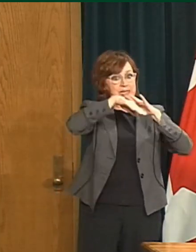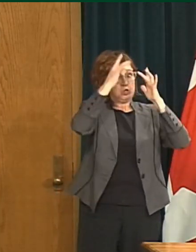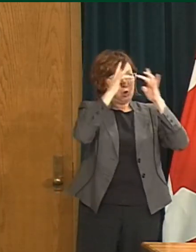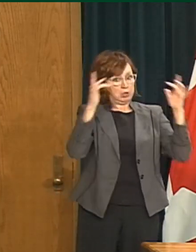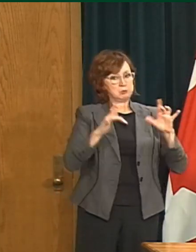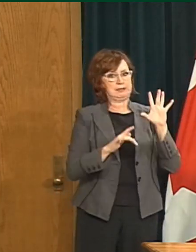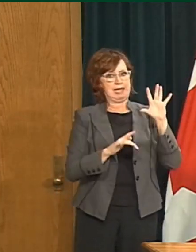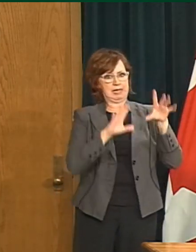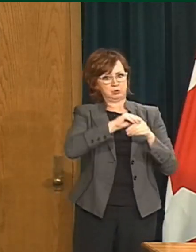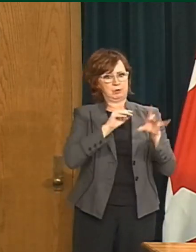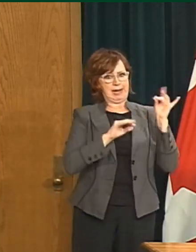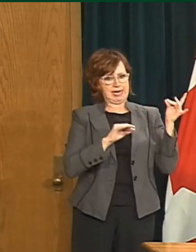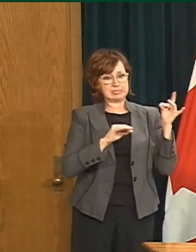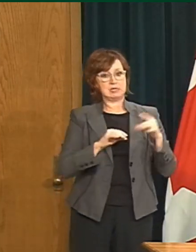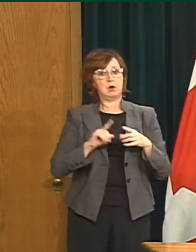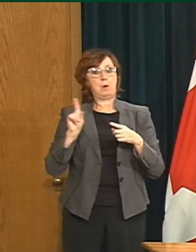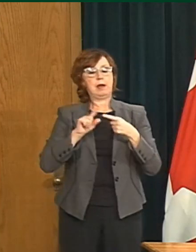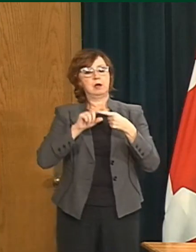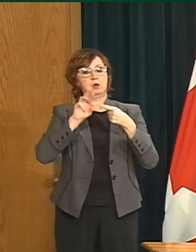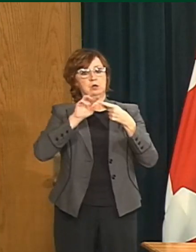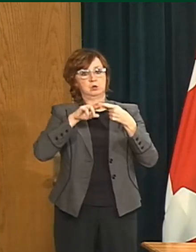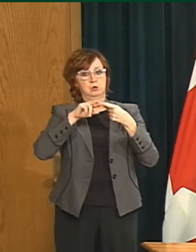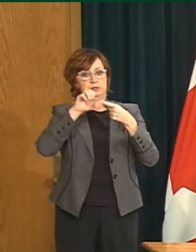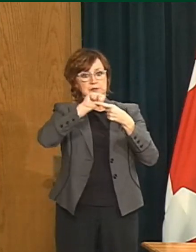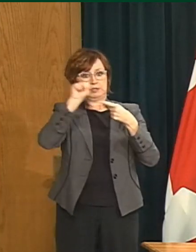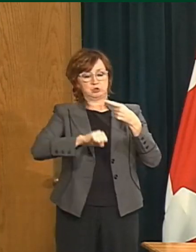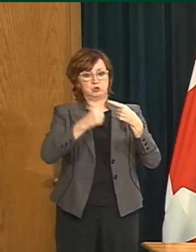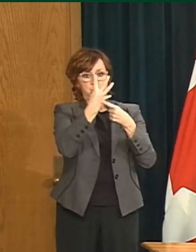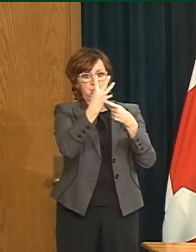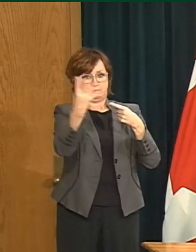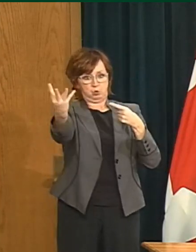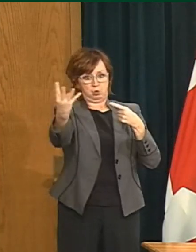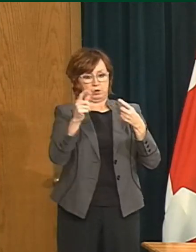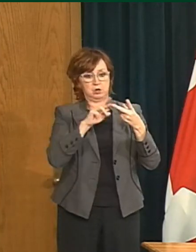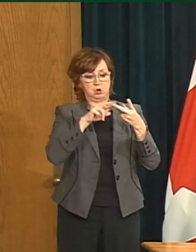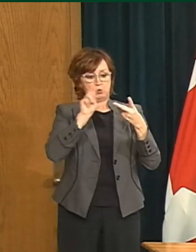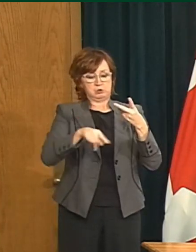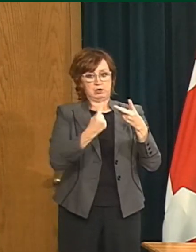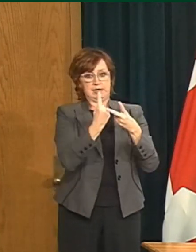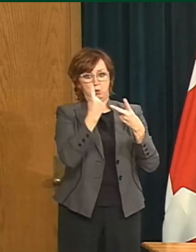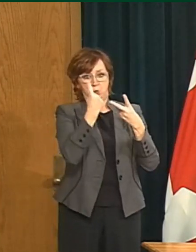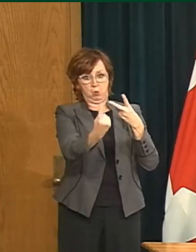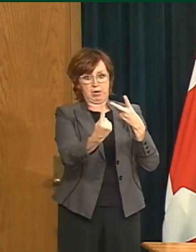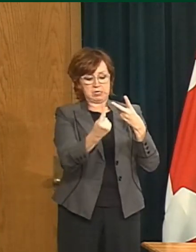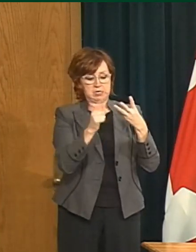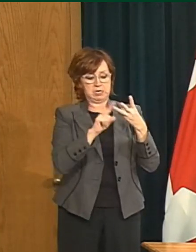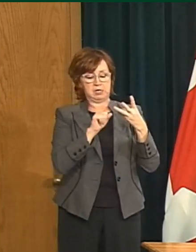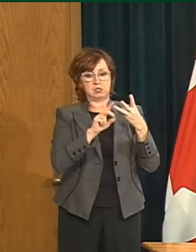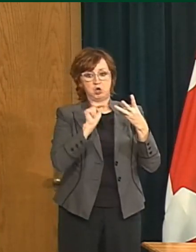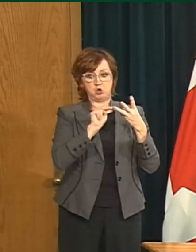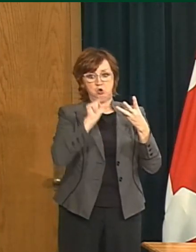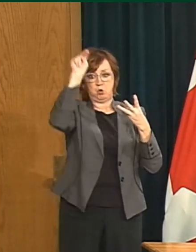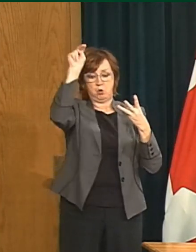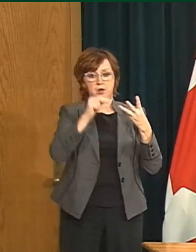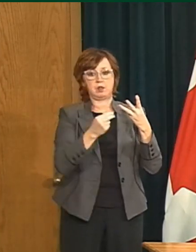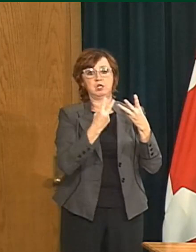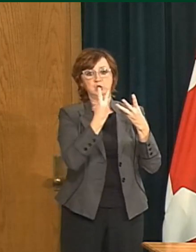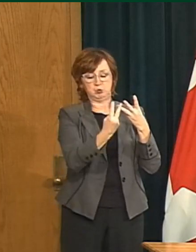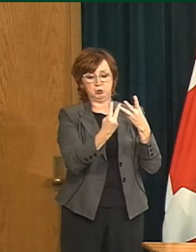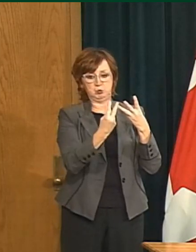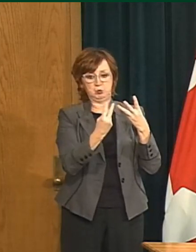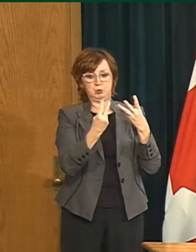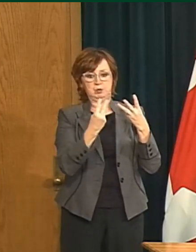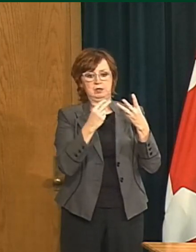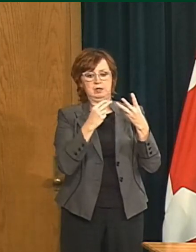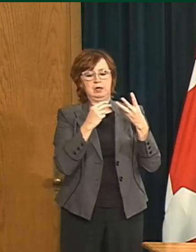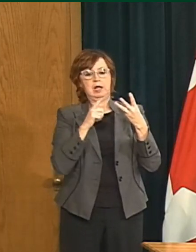province, 4 in Saskatoon, 1 in Regina, 1 in the north, and 2 people additionally in intensive care, 1 in Regina and 1